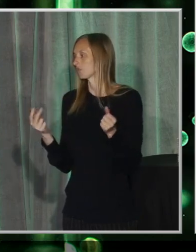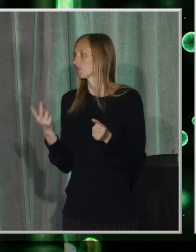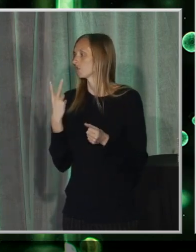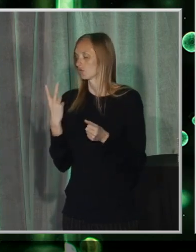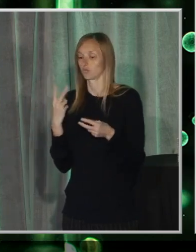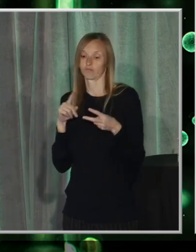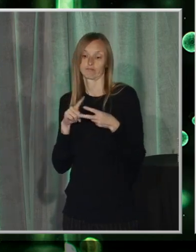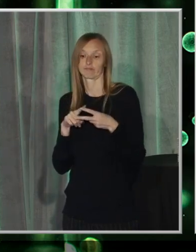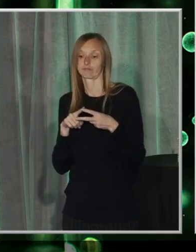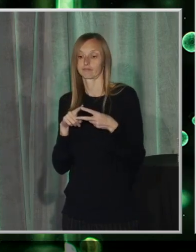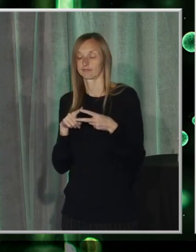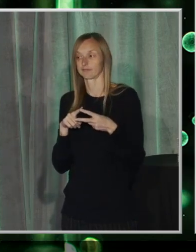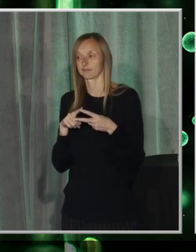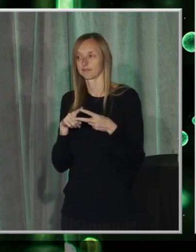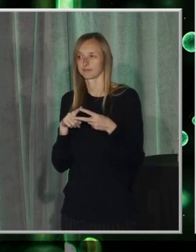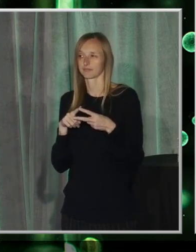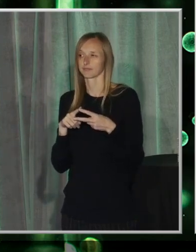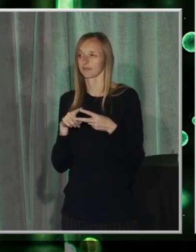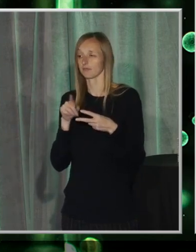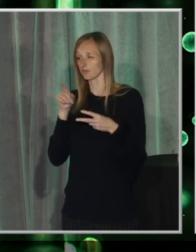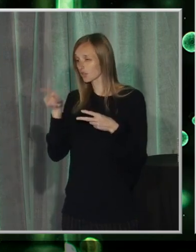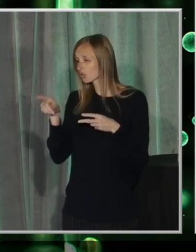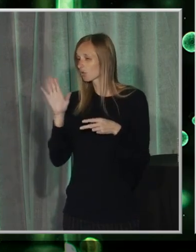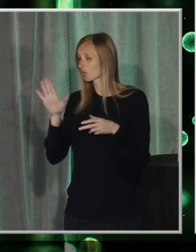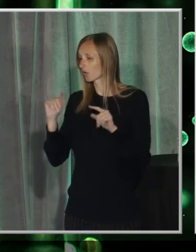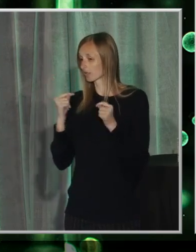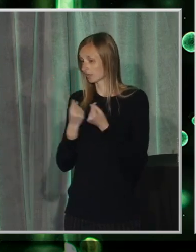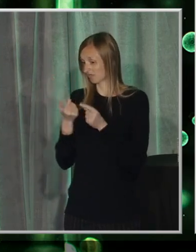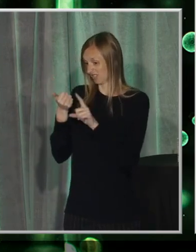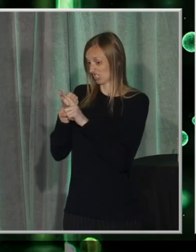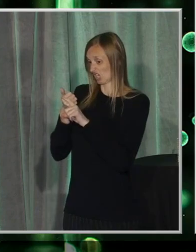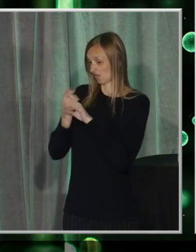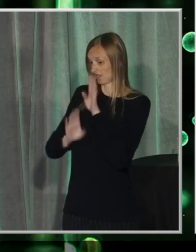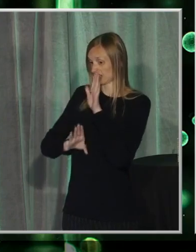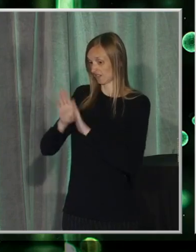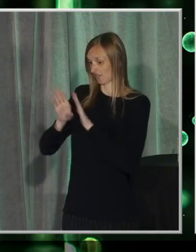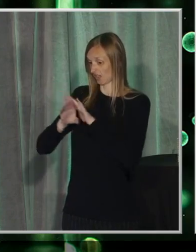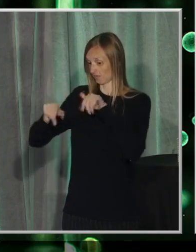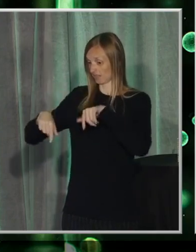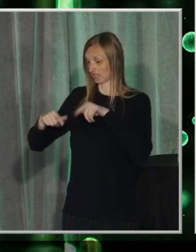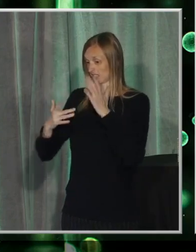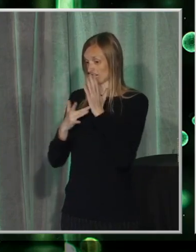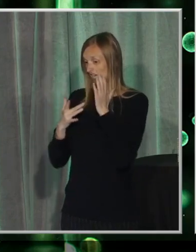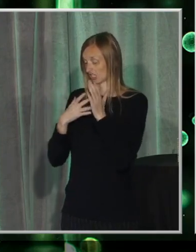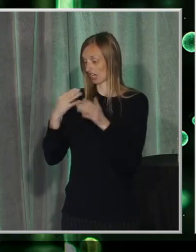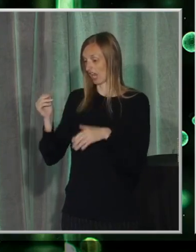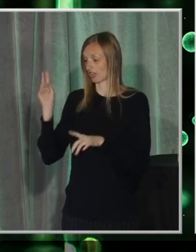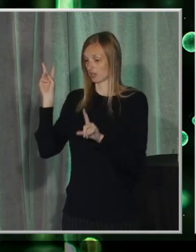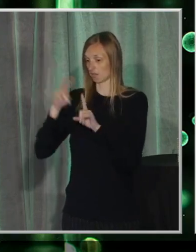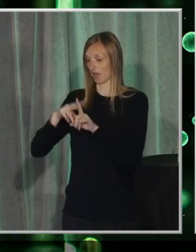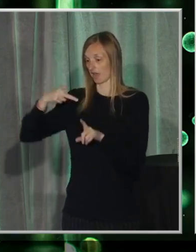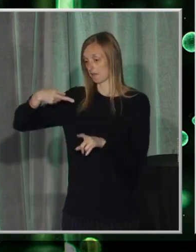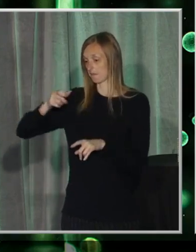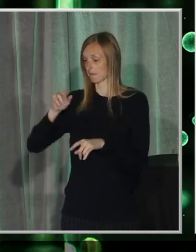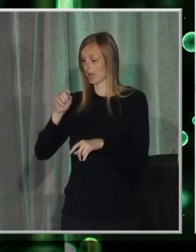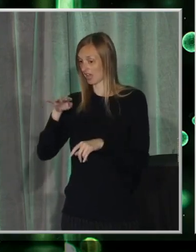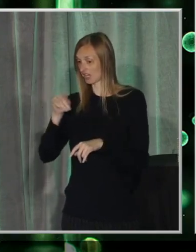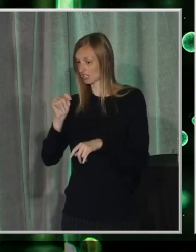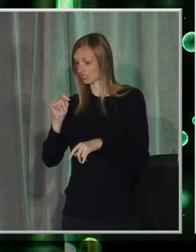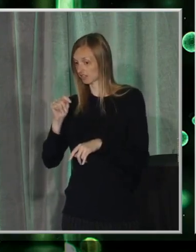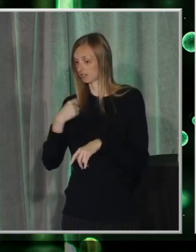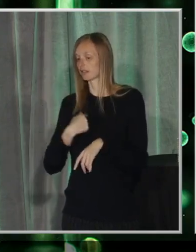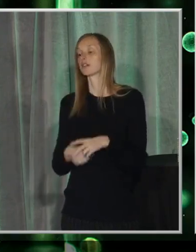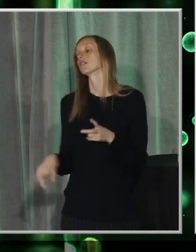question. First of all, did you and your team develop the technologies and patent them? So that's one question. And then the second